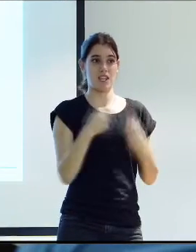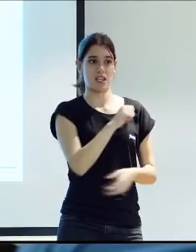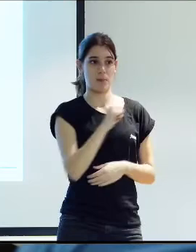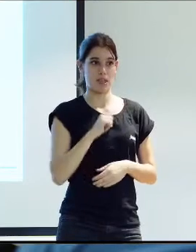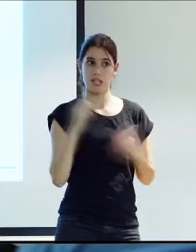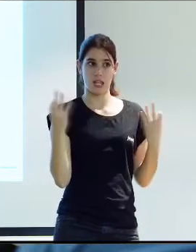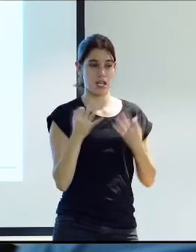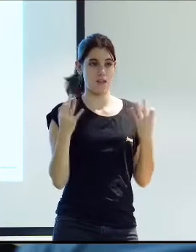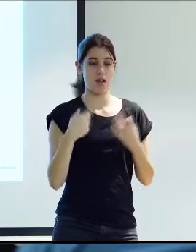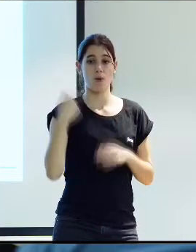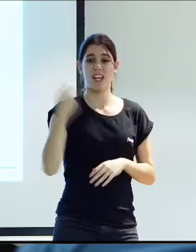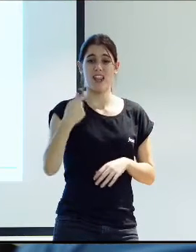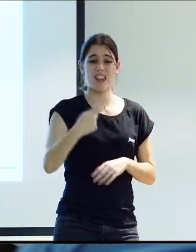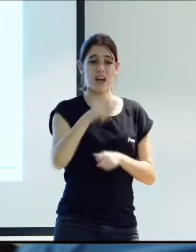of